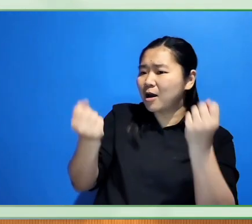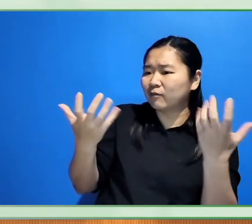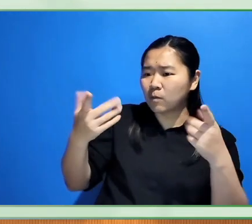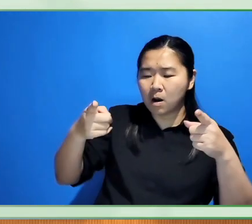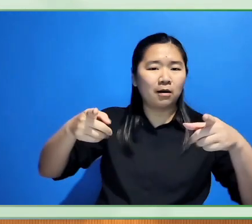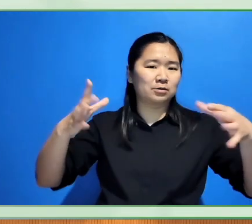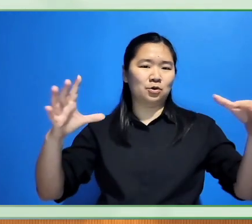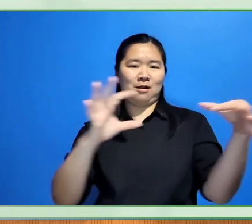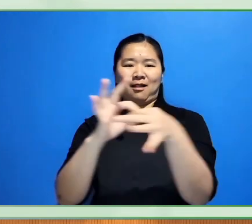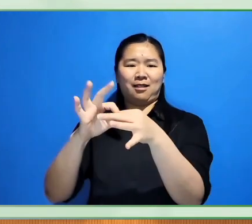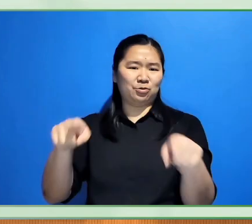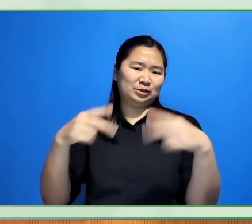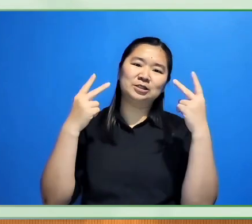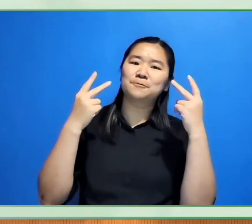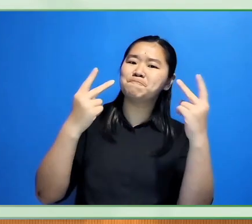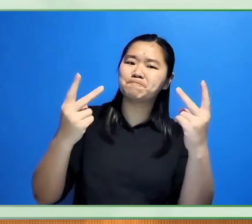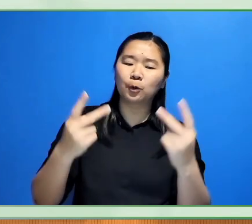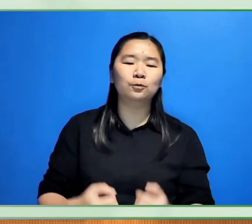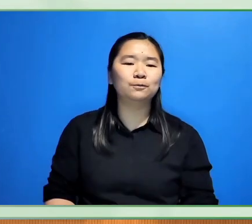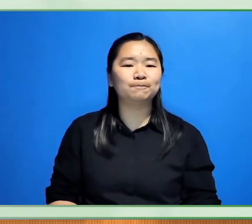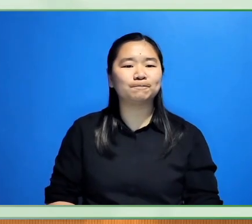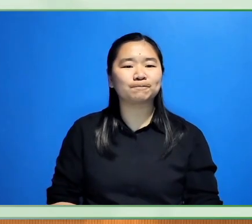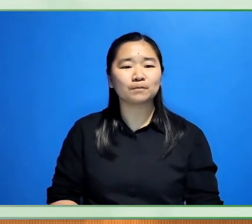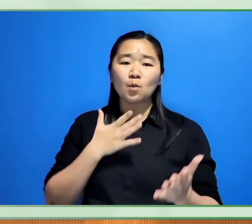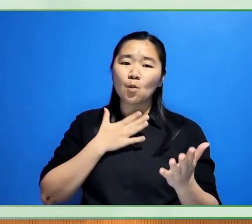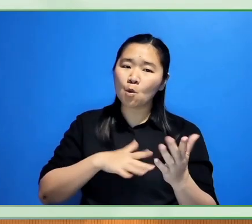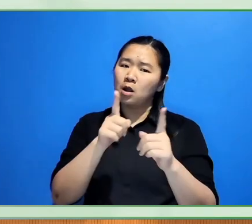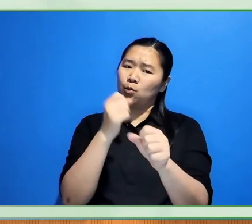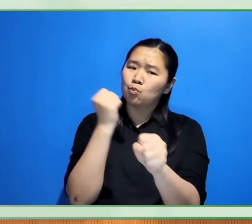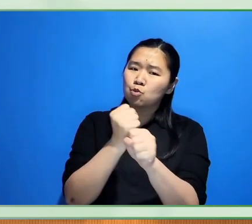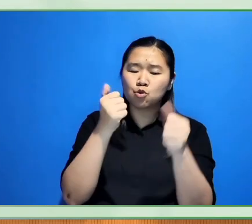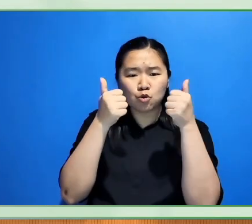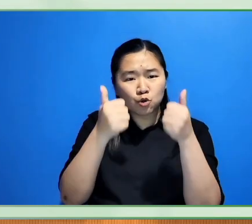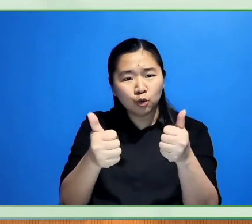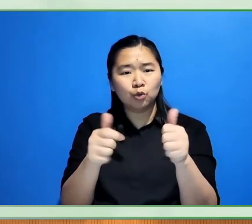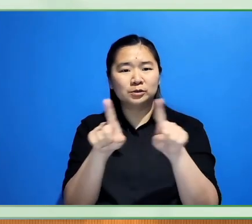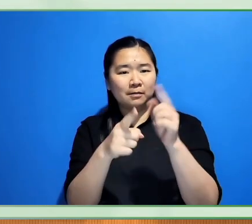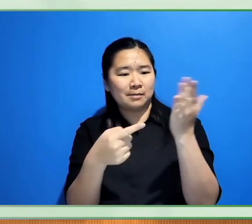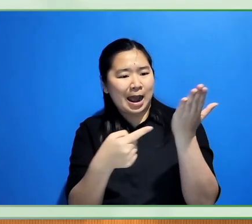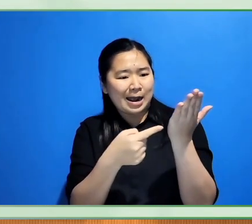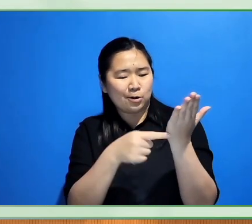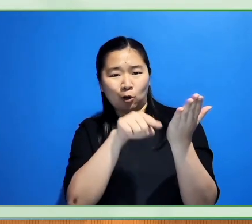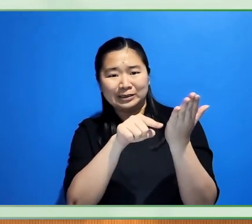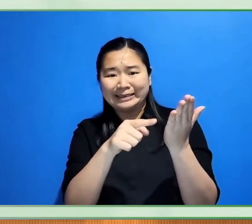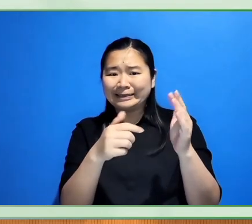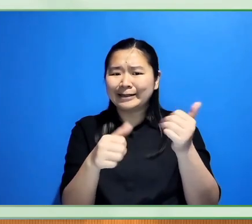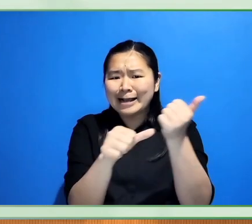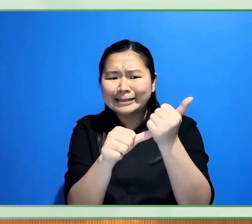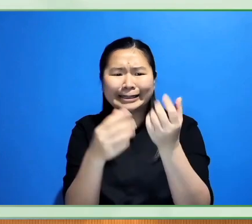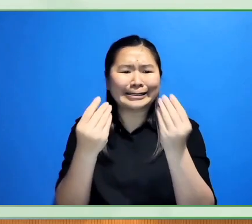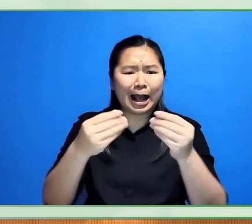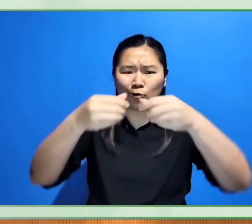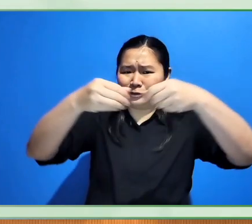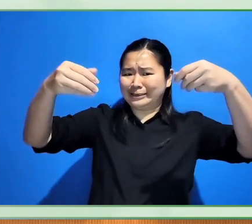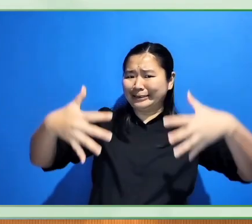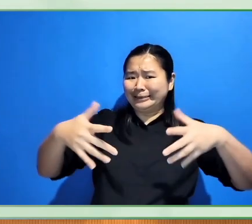help the products to be able to reach the end users. There are different stakeholders